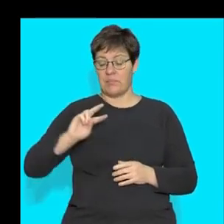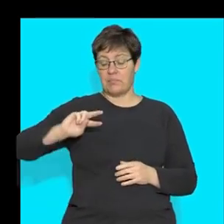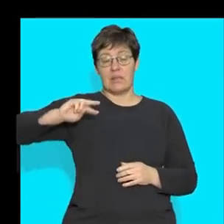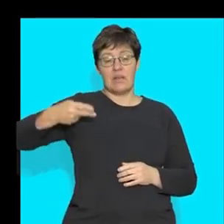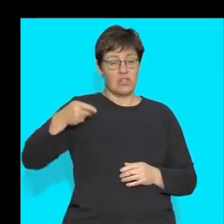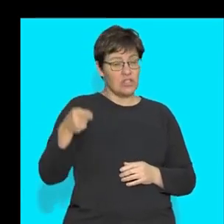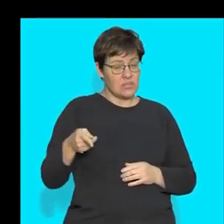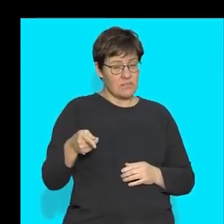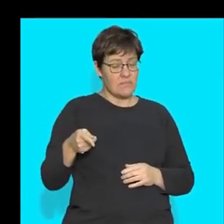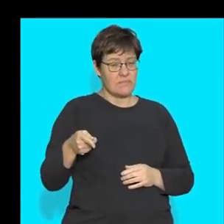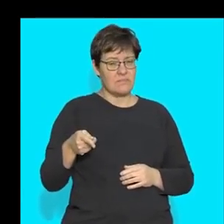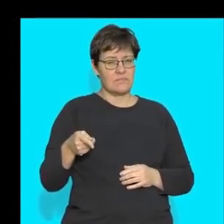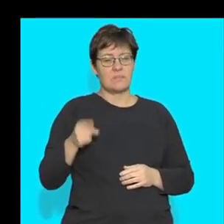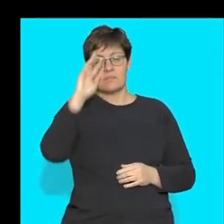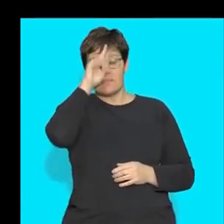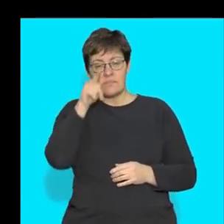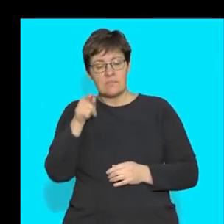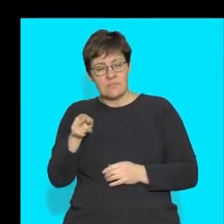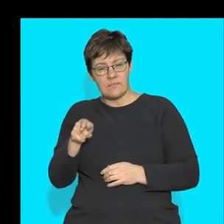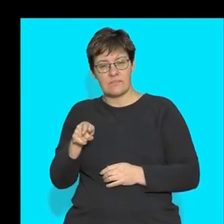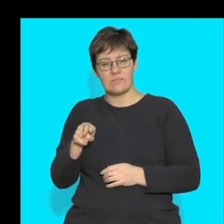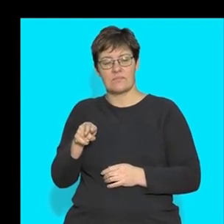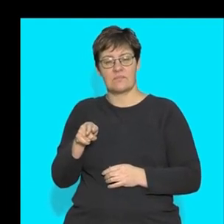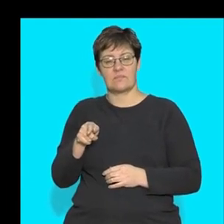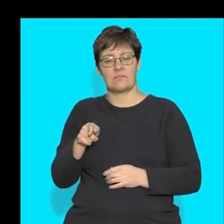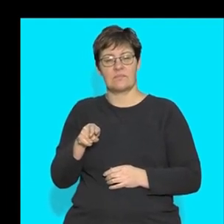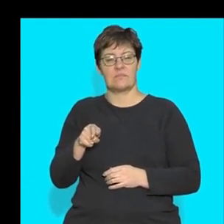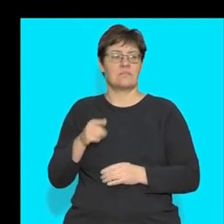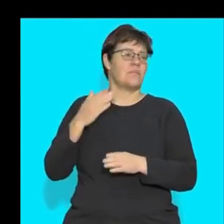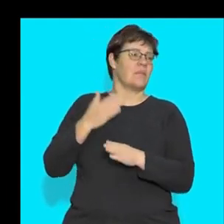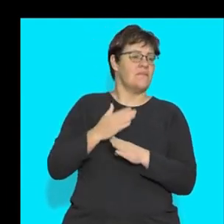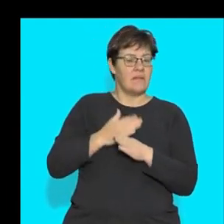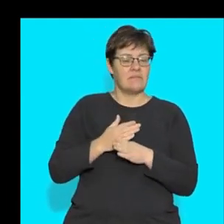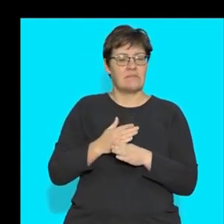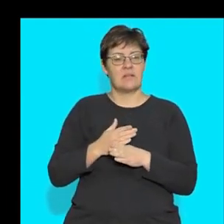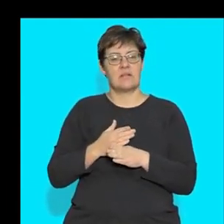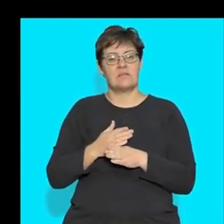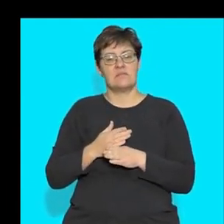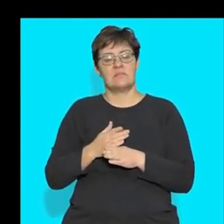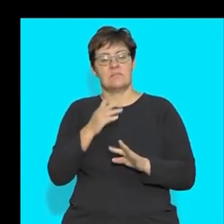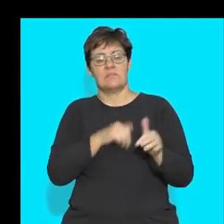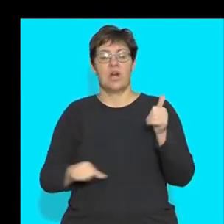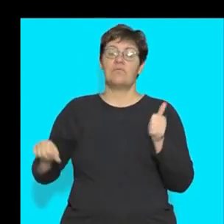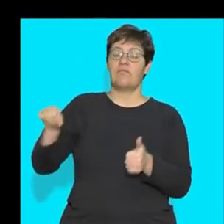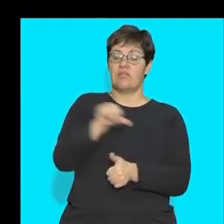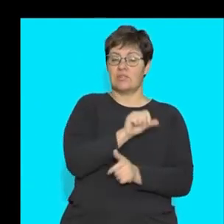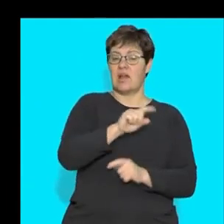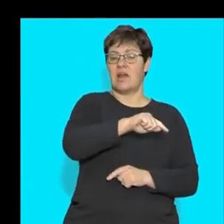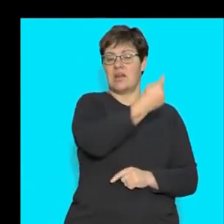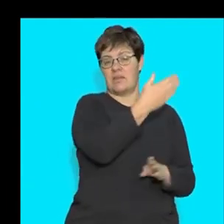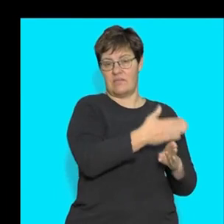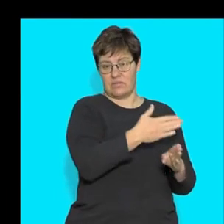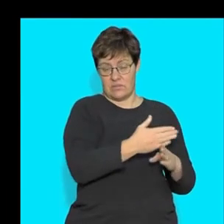an inverse function, remember that this is a function that can reverse